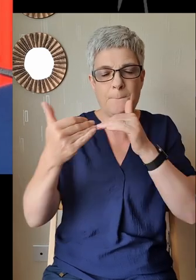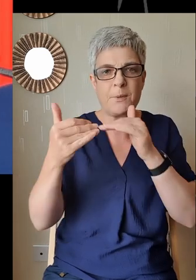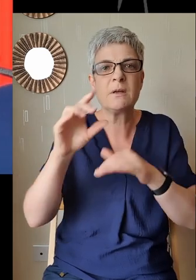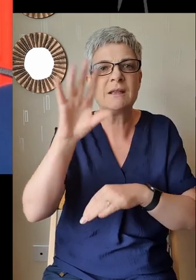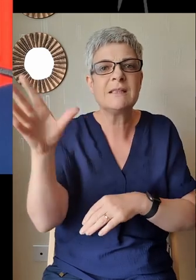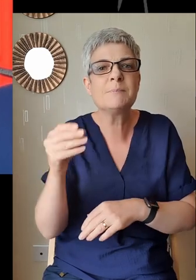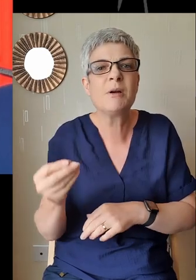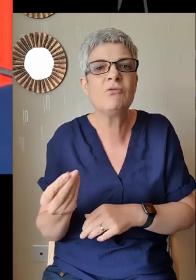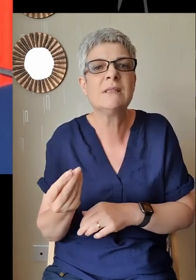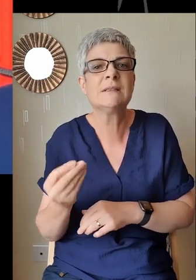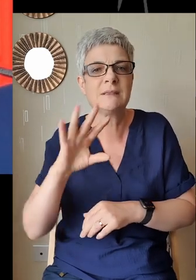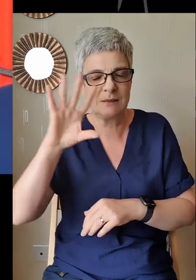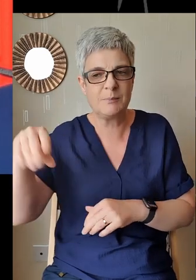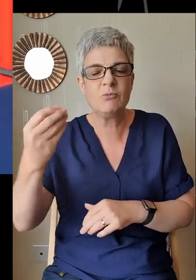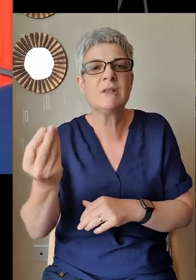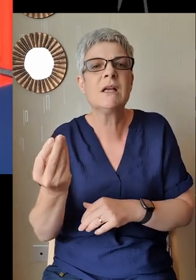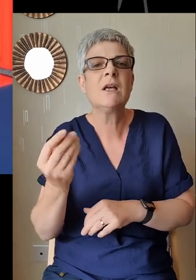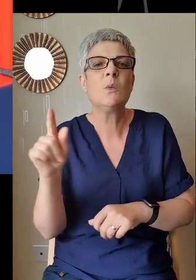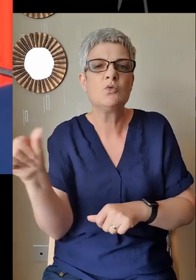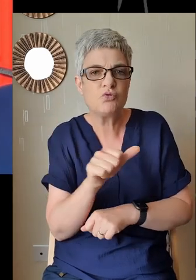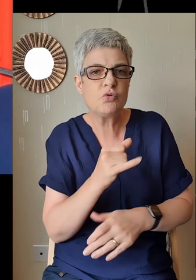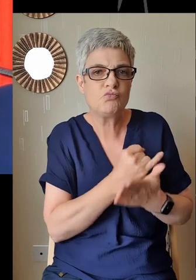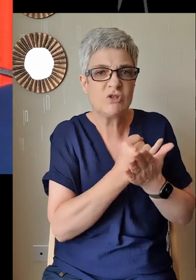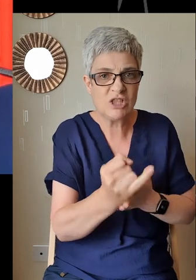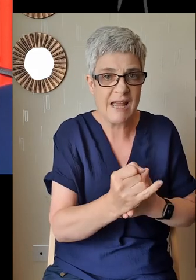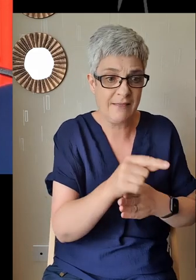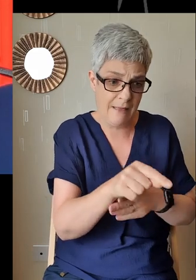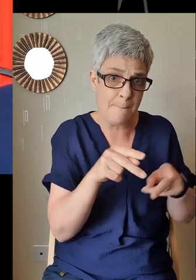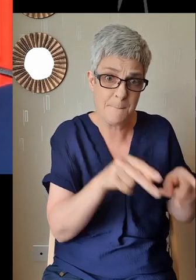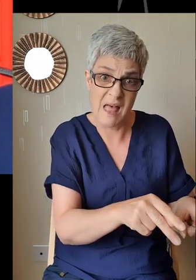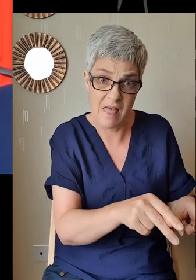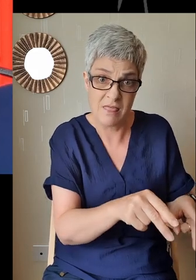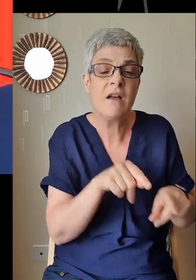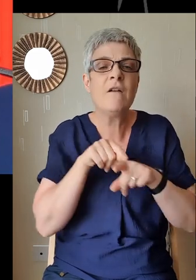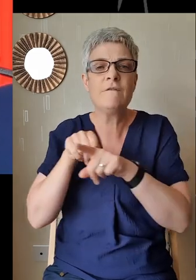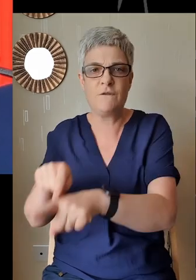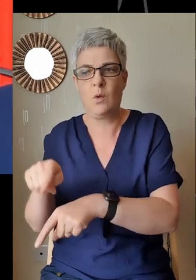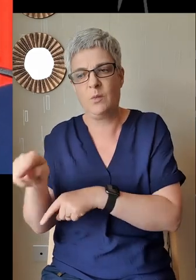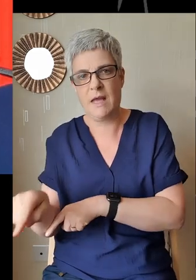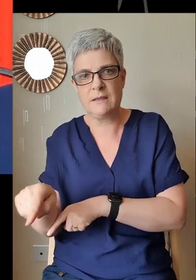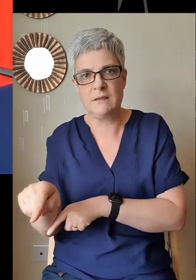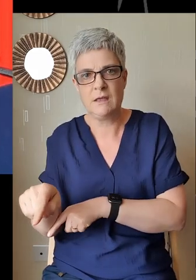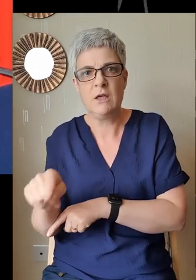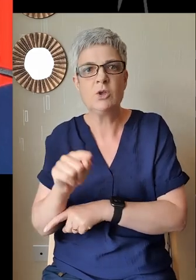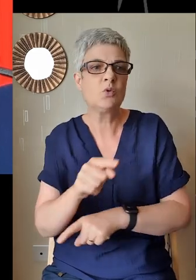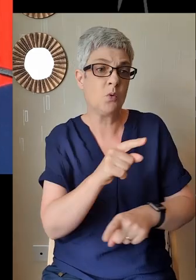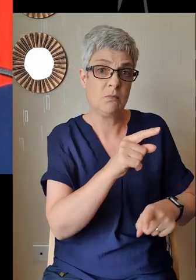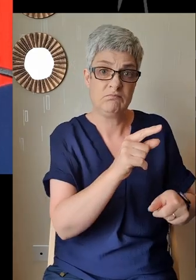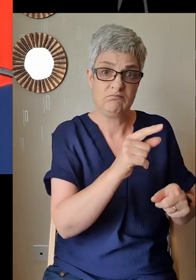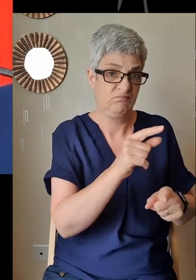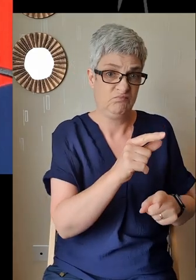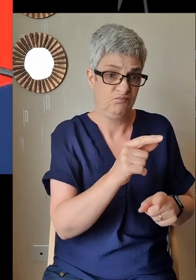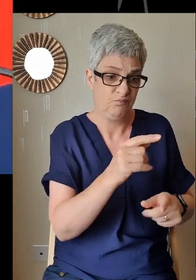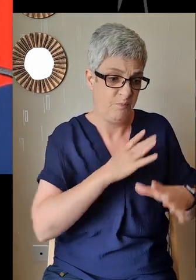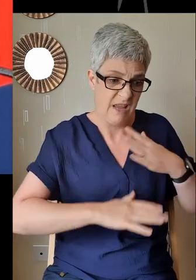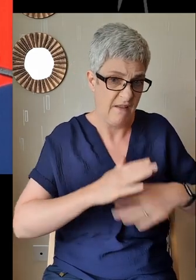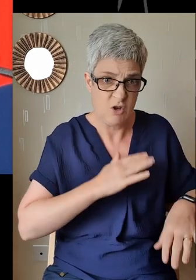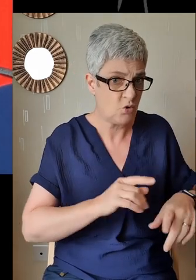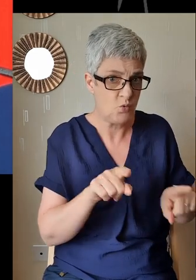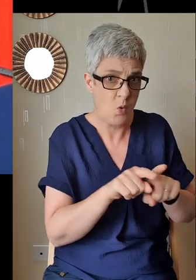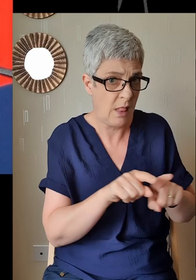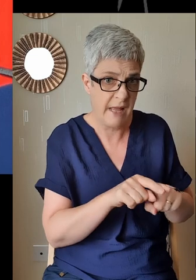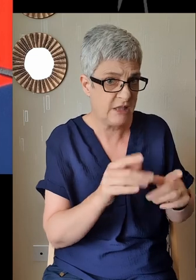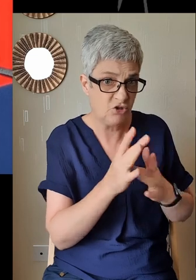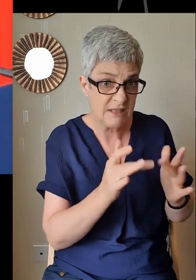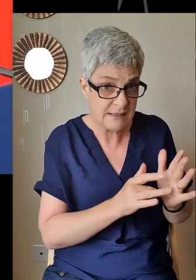That is, we reject one path in order to follow another. So we turn from un-Jesus-like behavior so that we can better follow